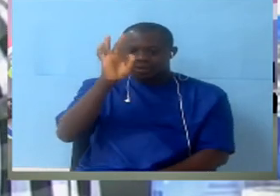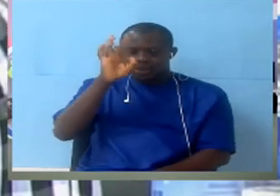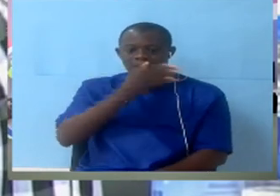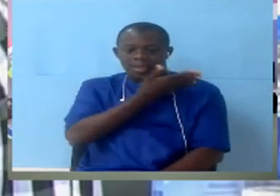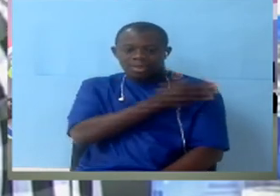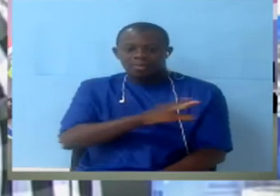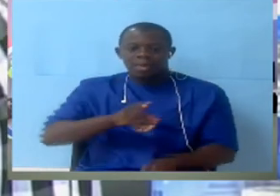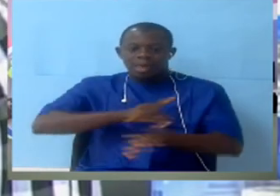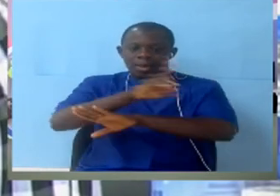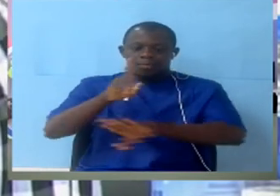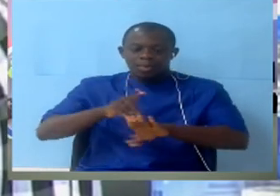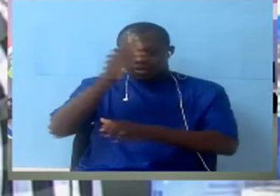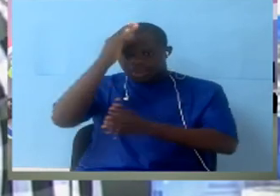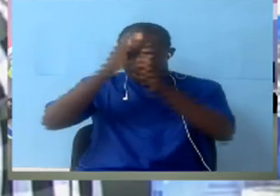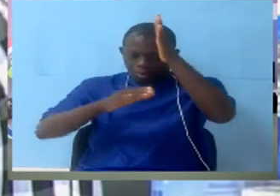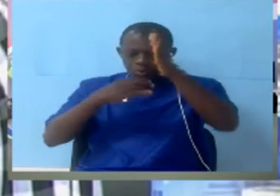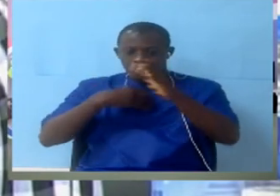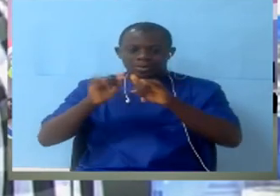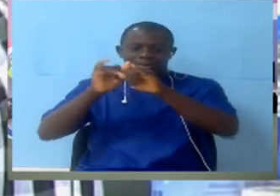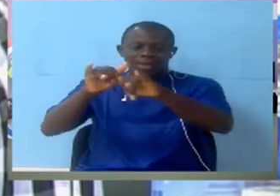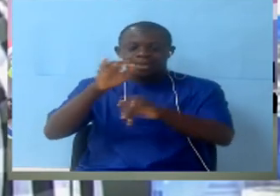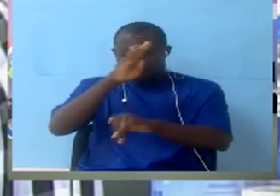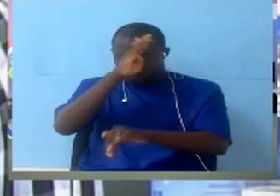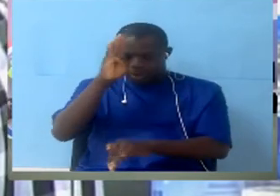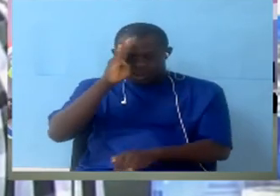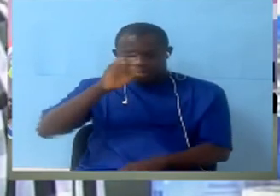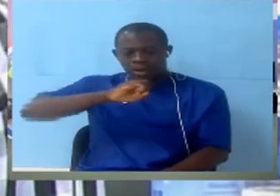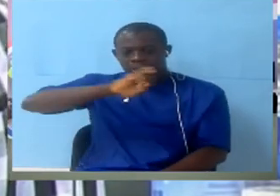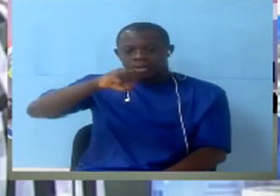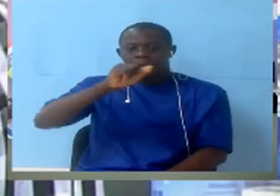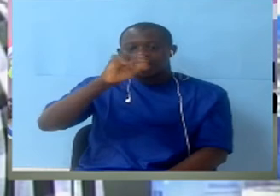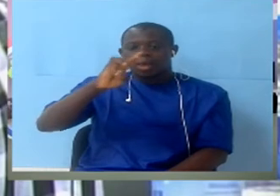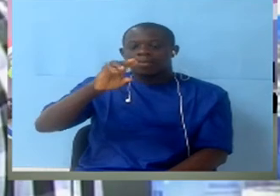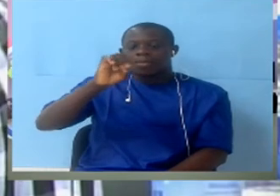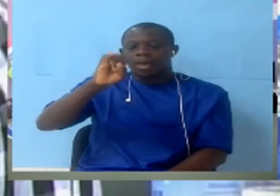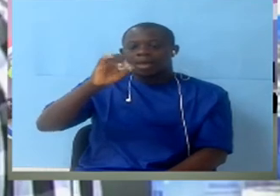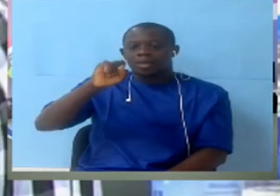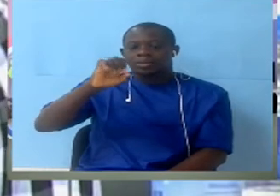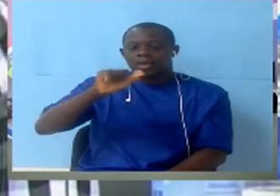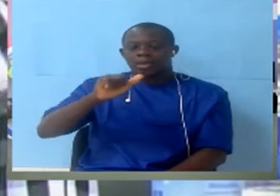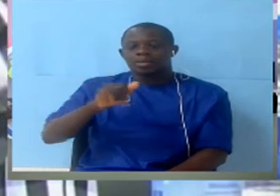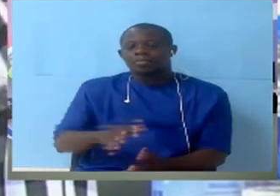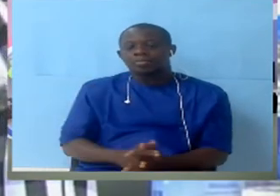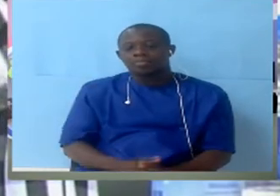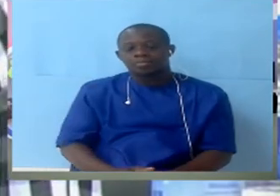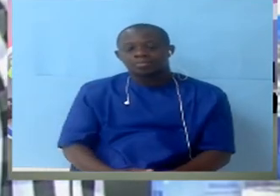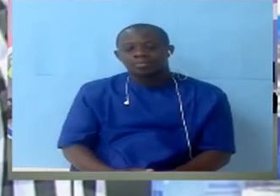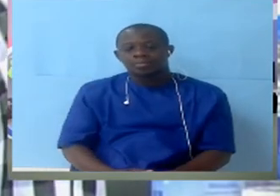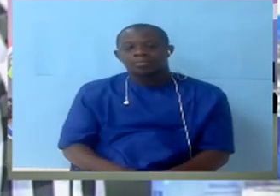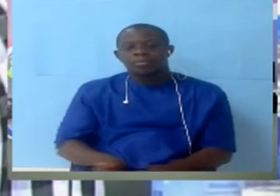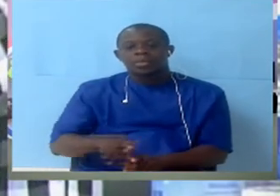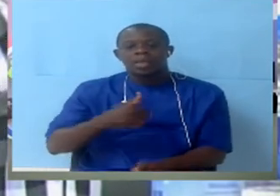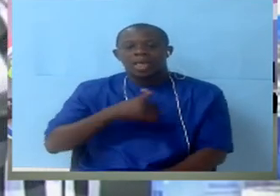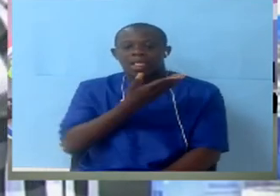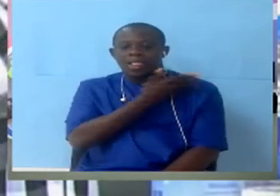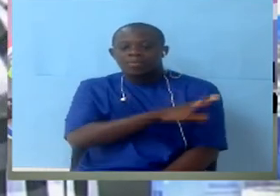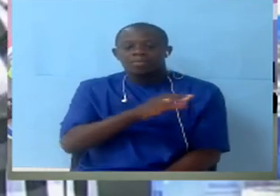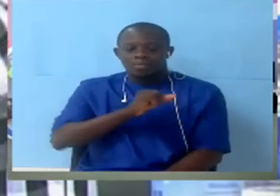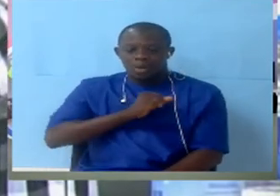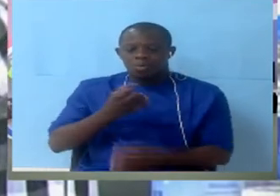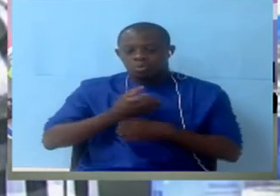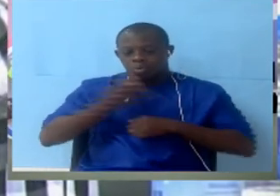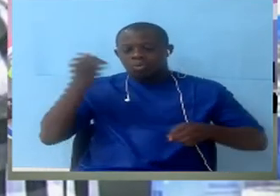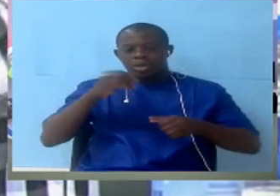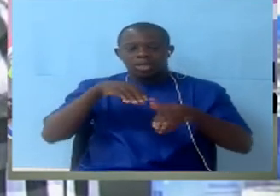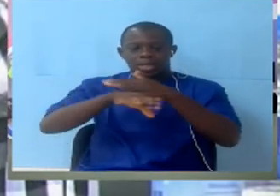camp and go and stay at Brikama Jamisa. So I'm going to stay at Brikama Jamisa. Ngana kido tu bungko no? I left my gun